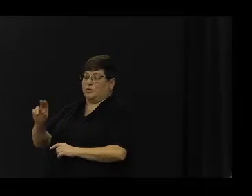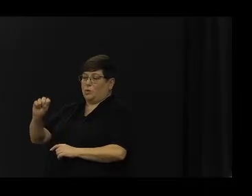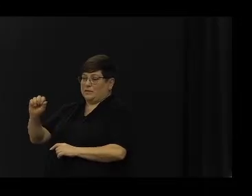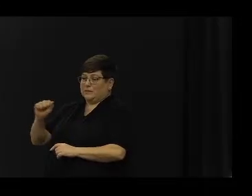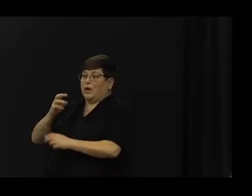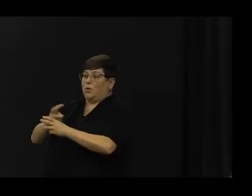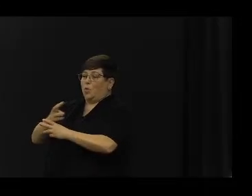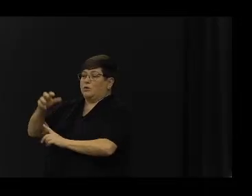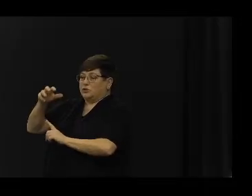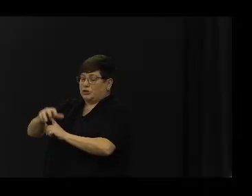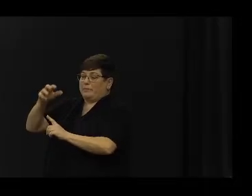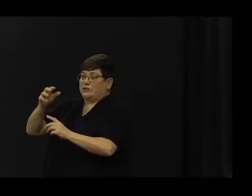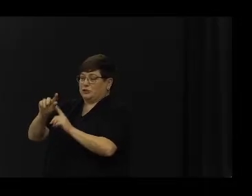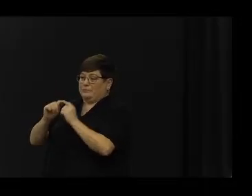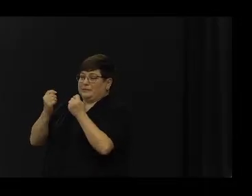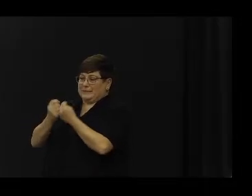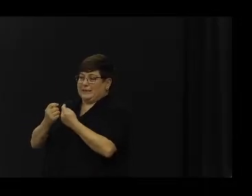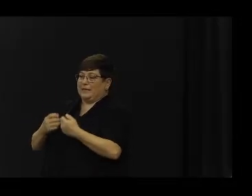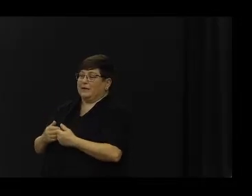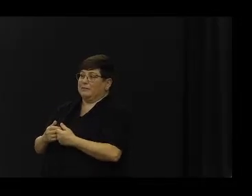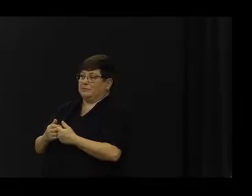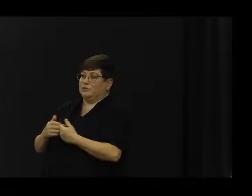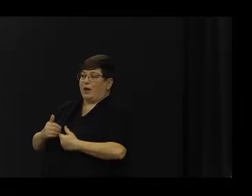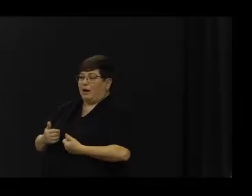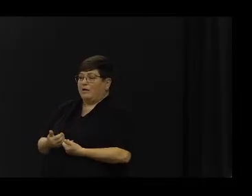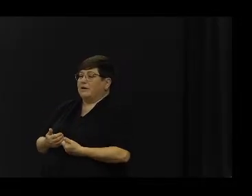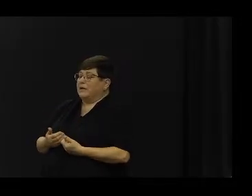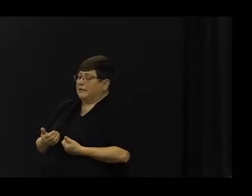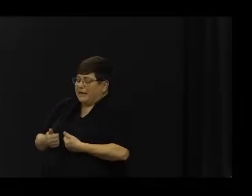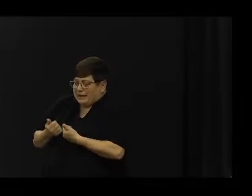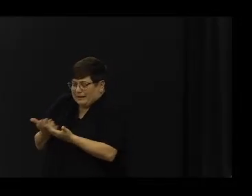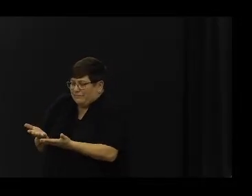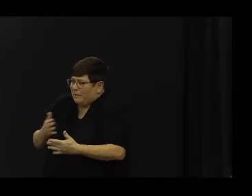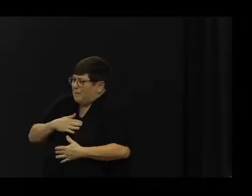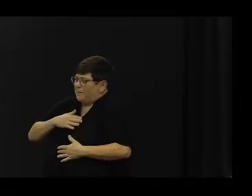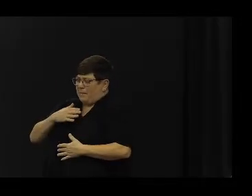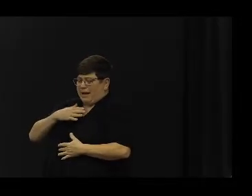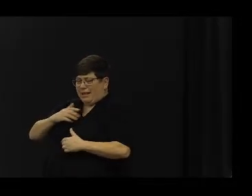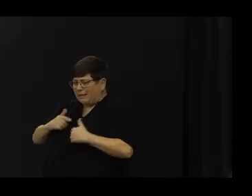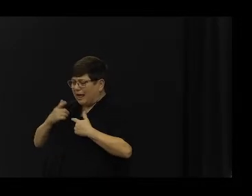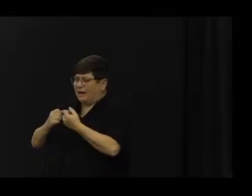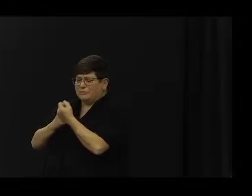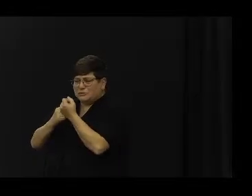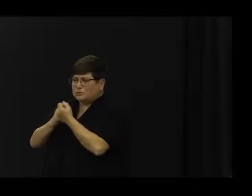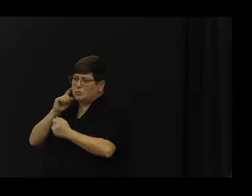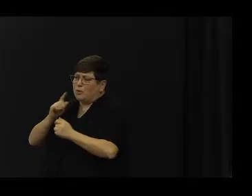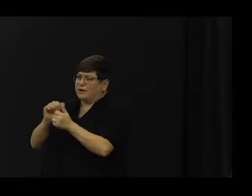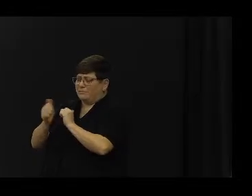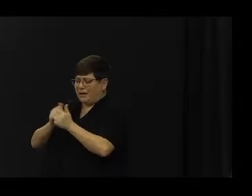team. I've given my life to empower deaf athletes. It is my honor